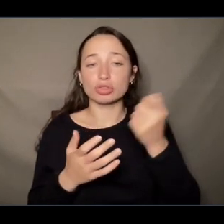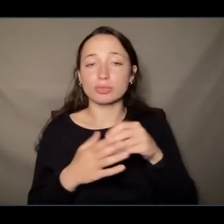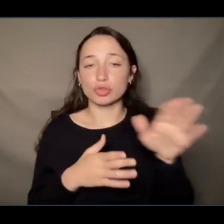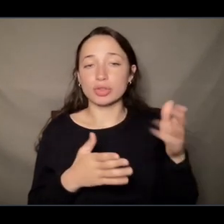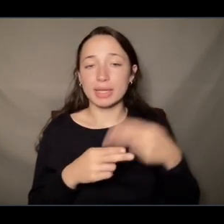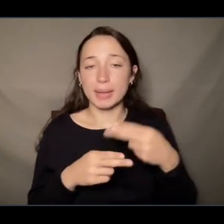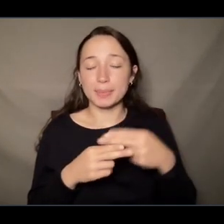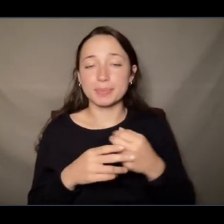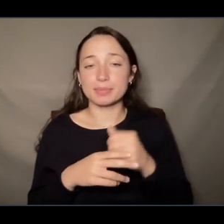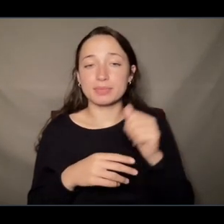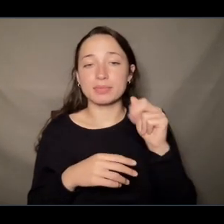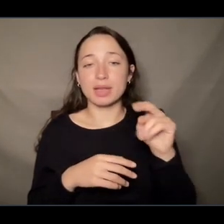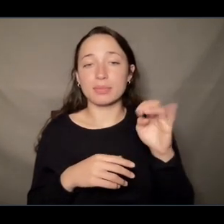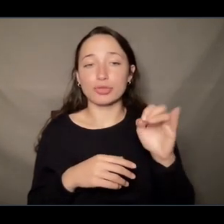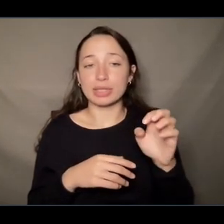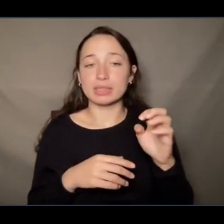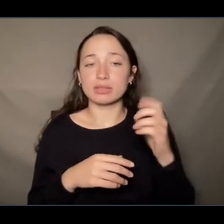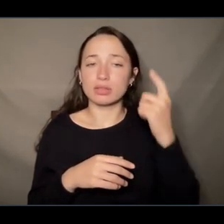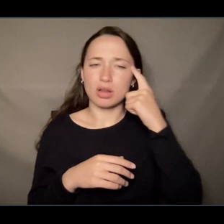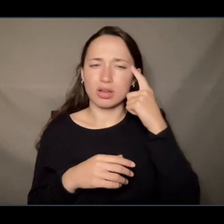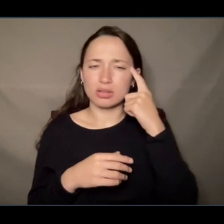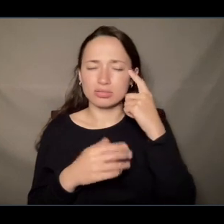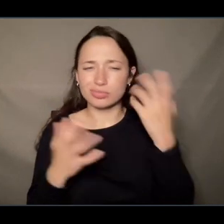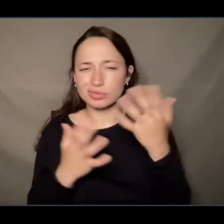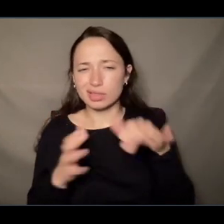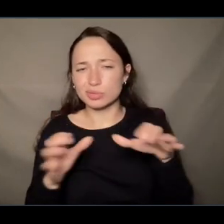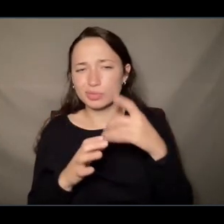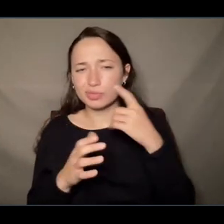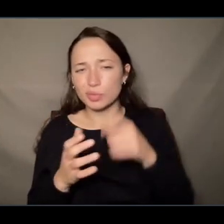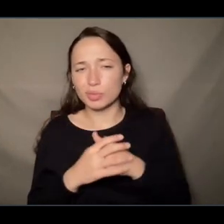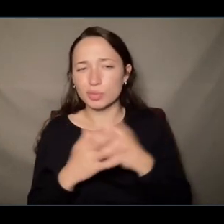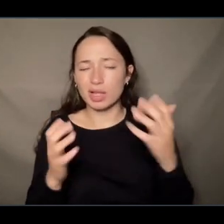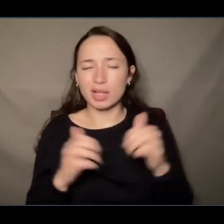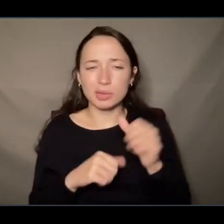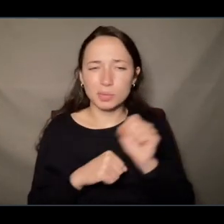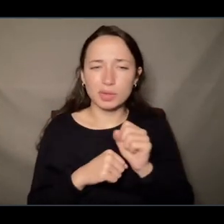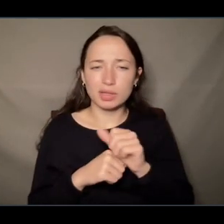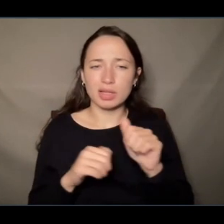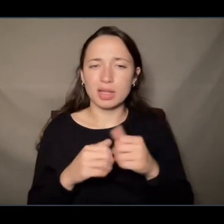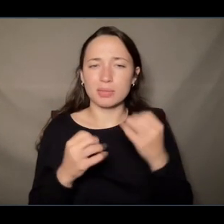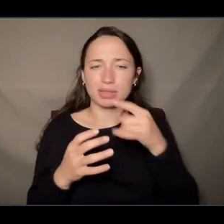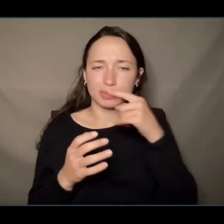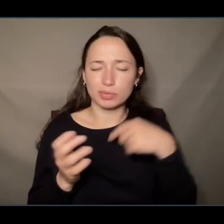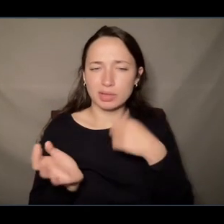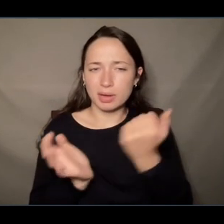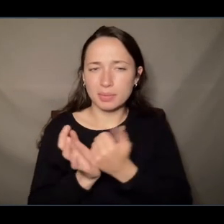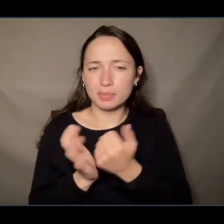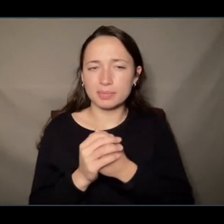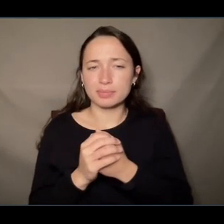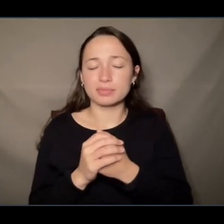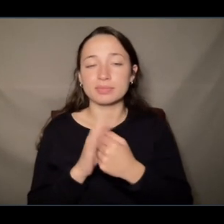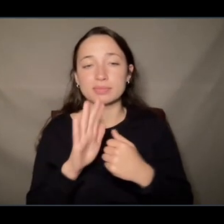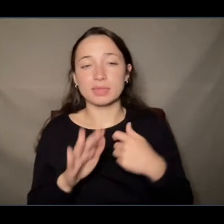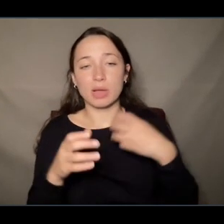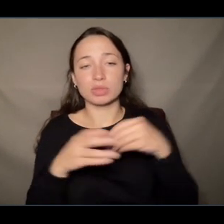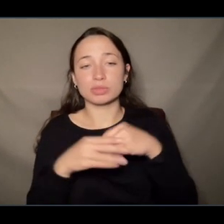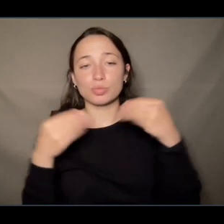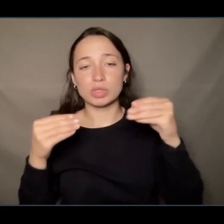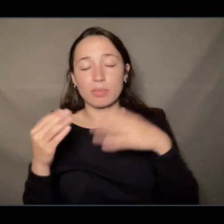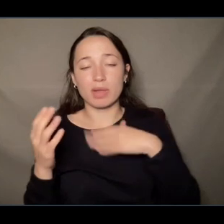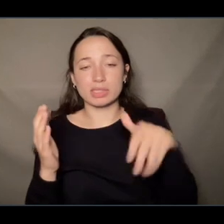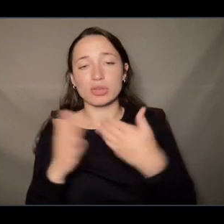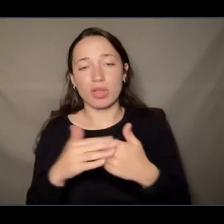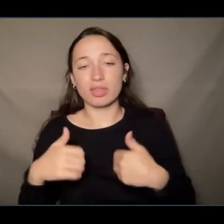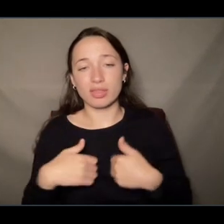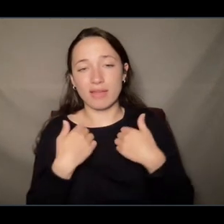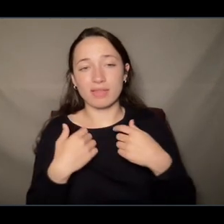in her name, and Anne-Marie thought, what's that going to do? You know, how does that work? How many kids are we going to help? Yeah. And I was in retail my entire